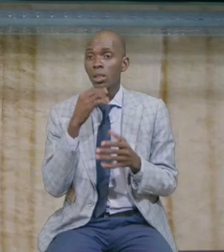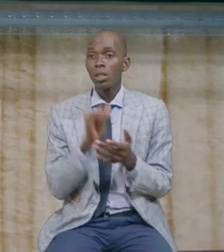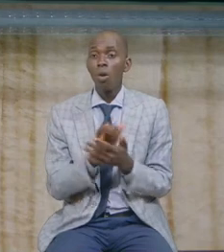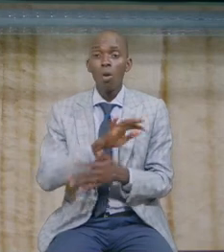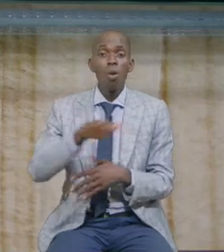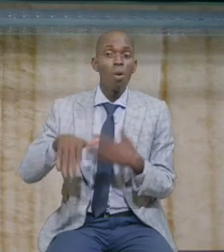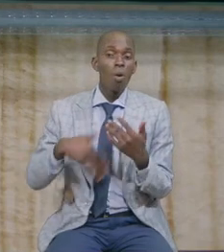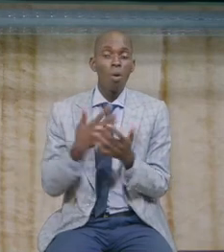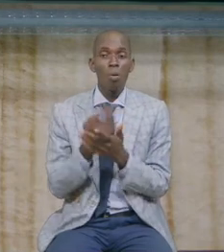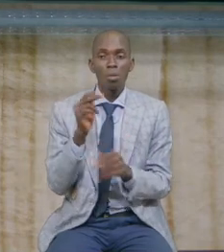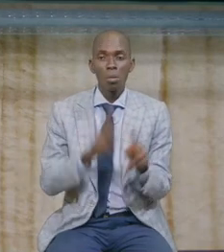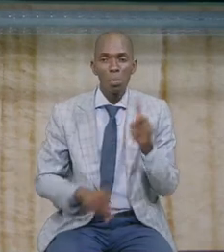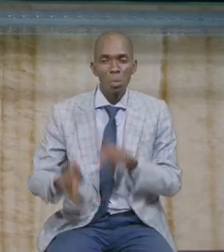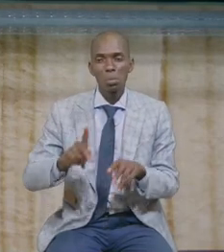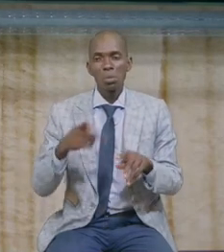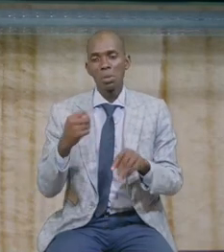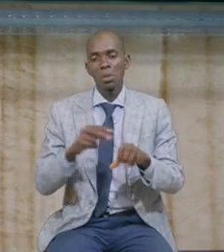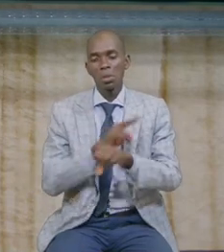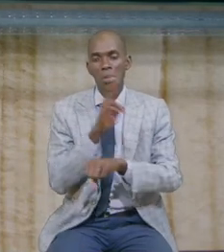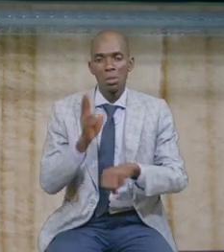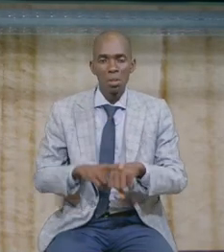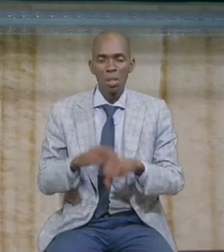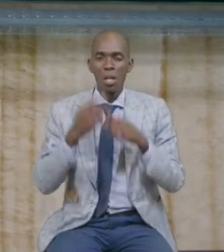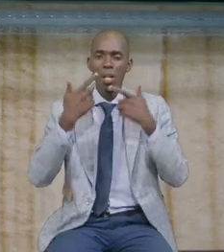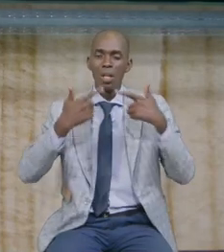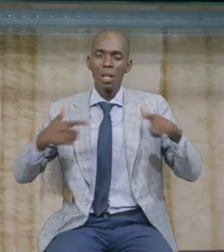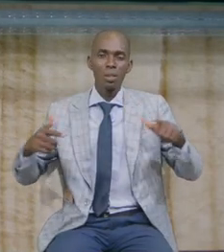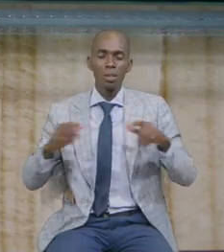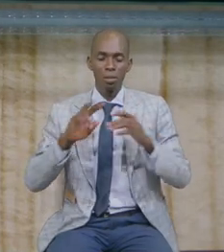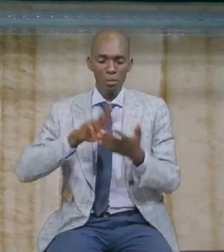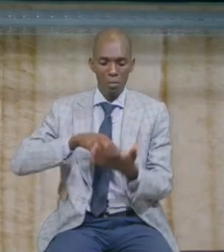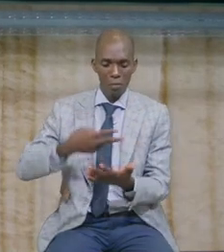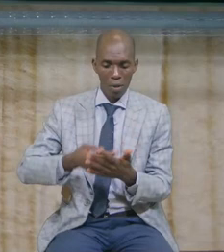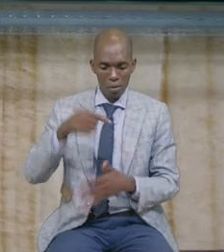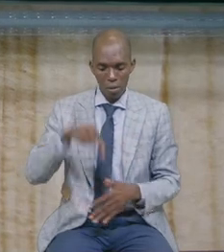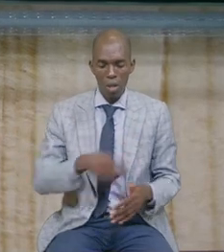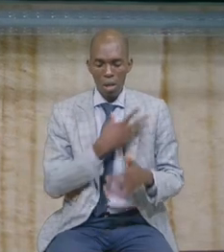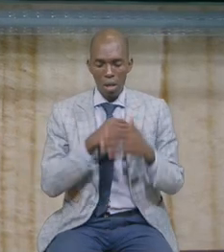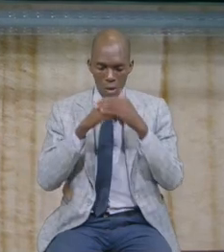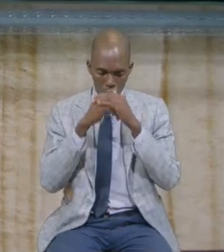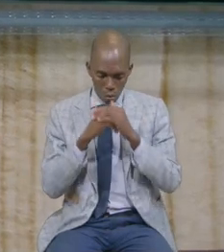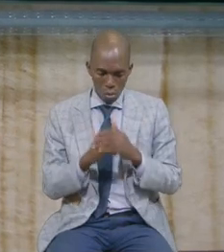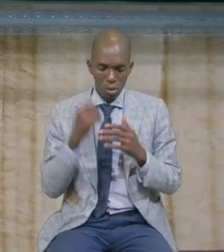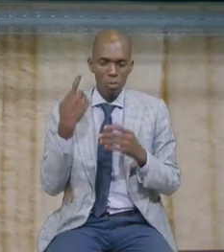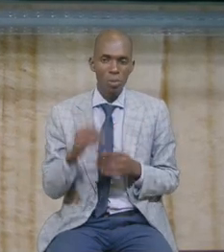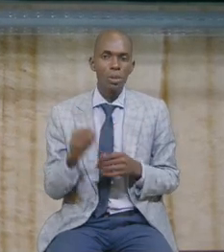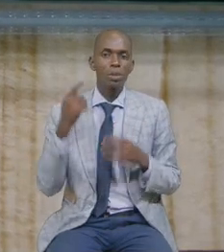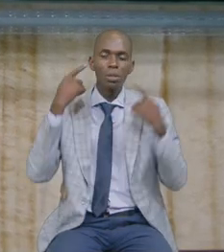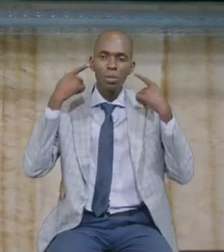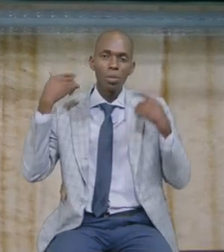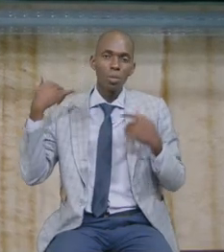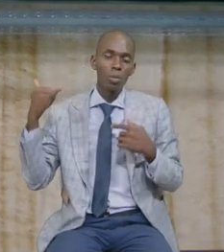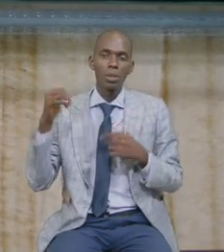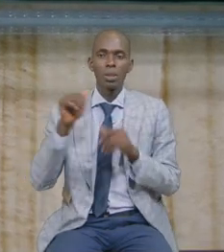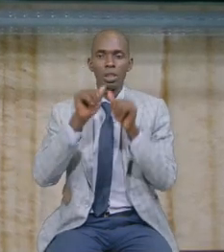the Nations and the languages fell down and worshiped the golden image